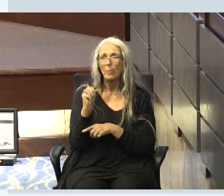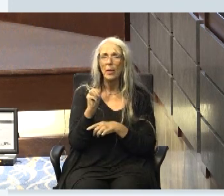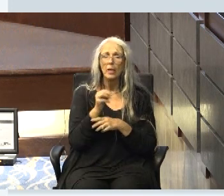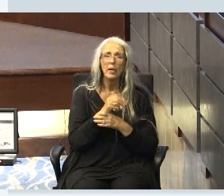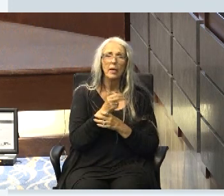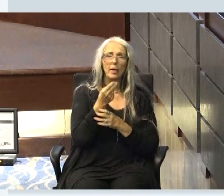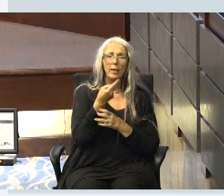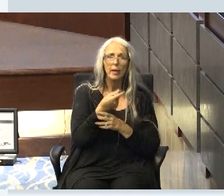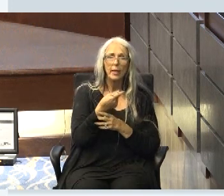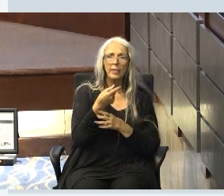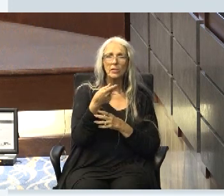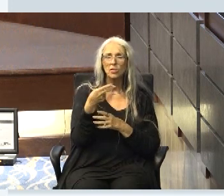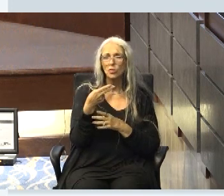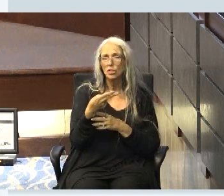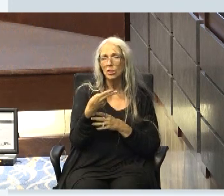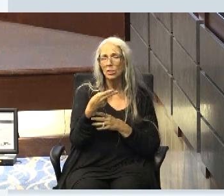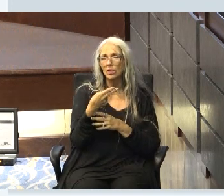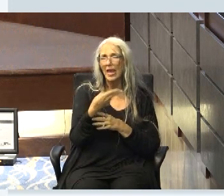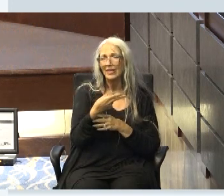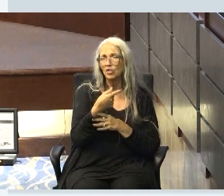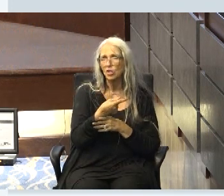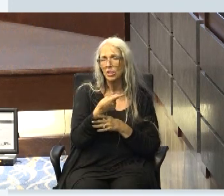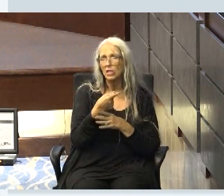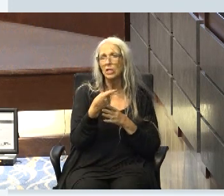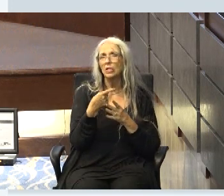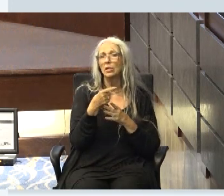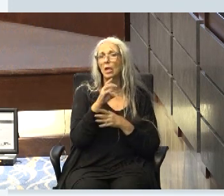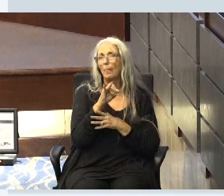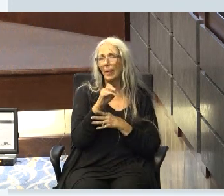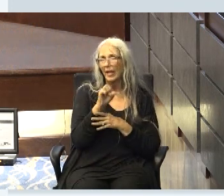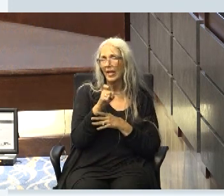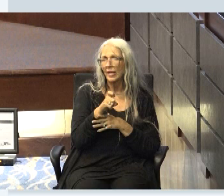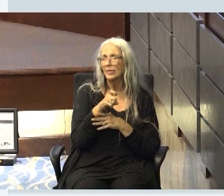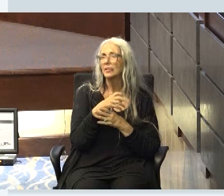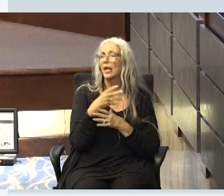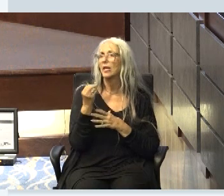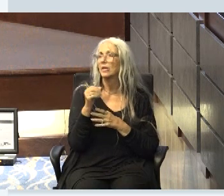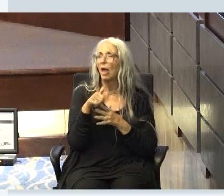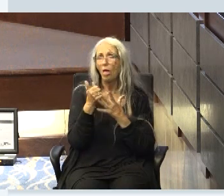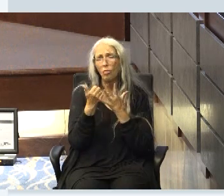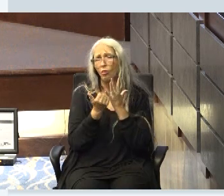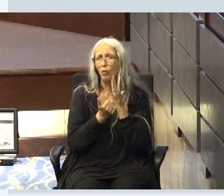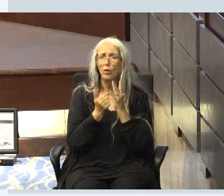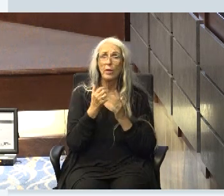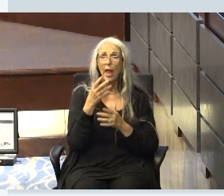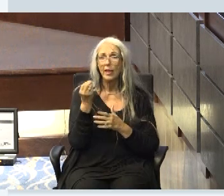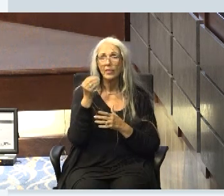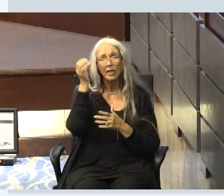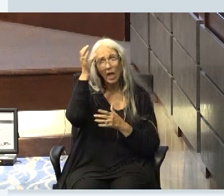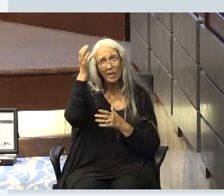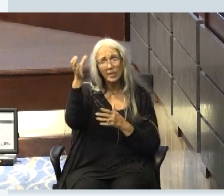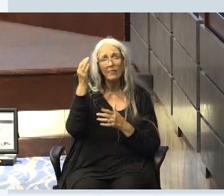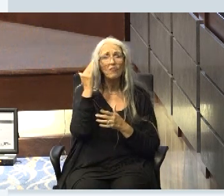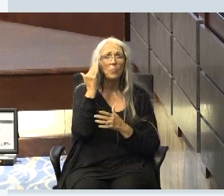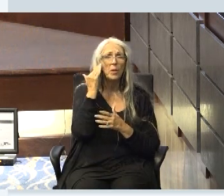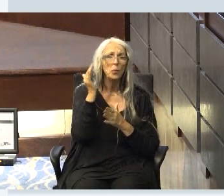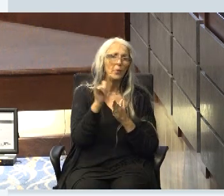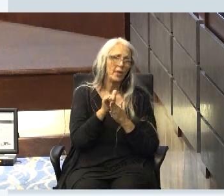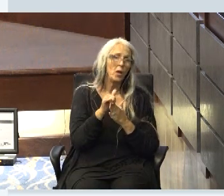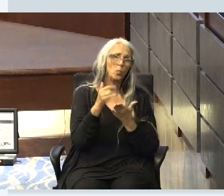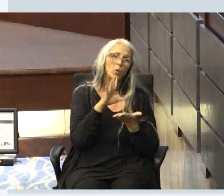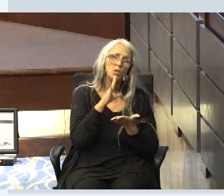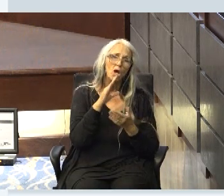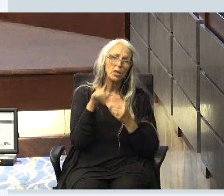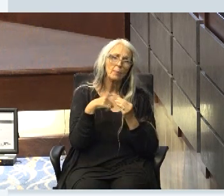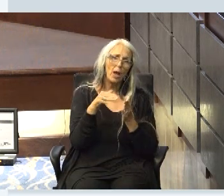HQ hotel concept, and the mixed-use development ideas. These are concepts we're familiar with, we talk about a